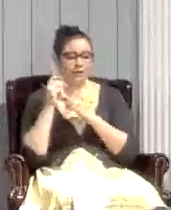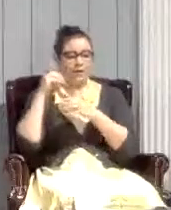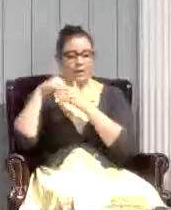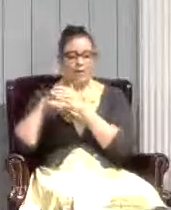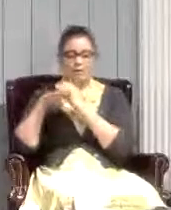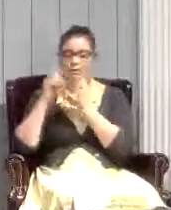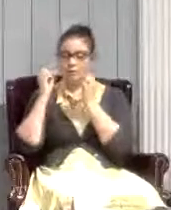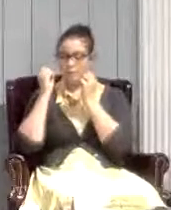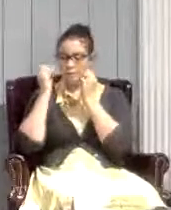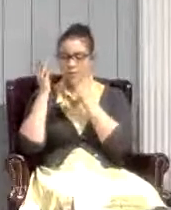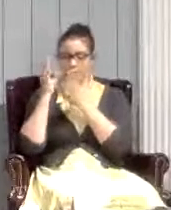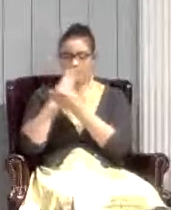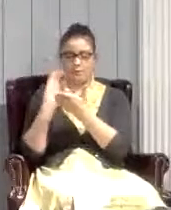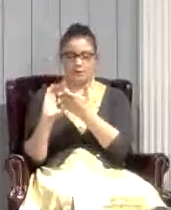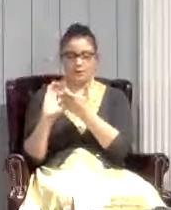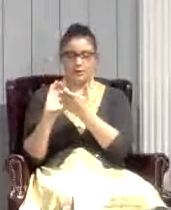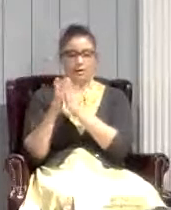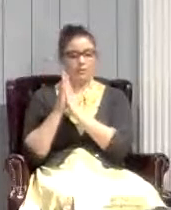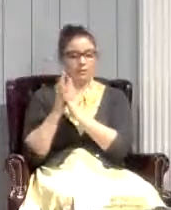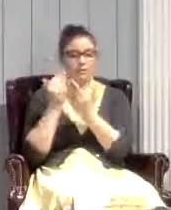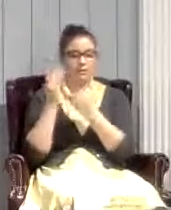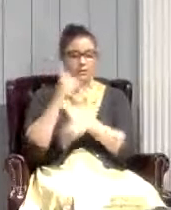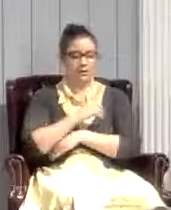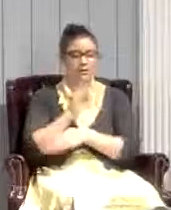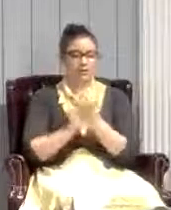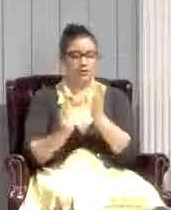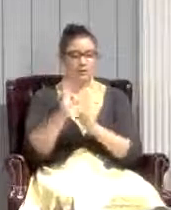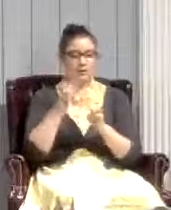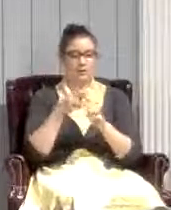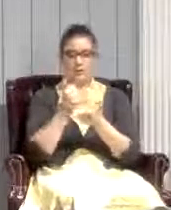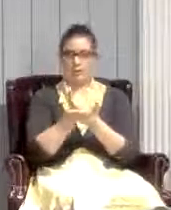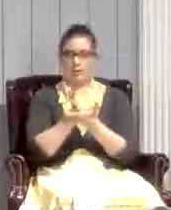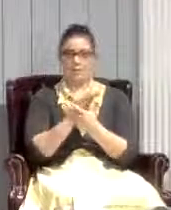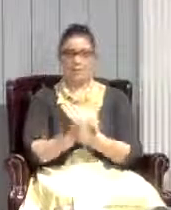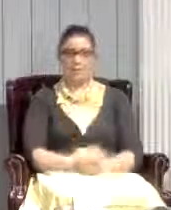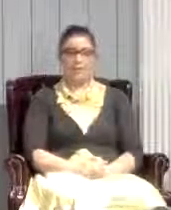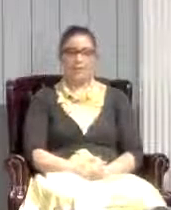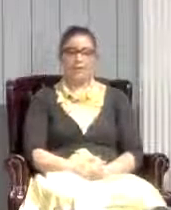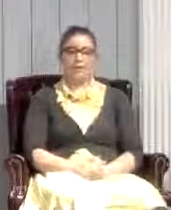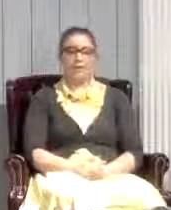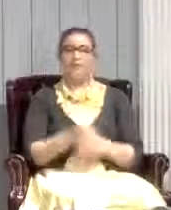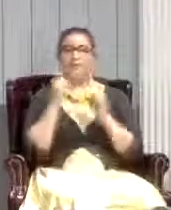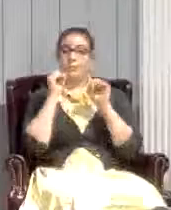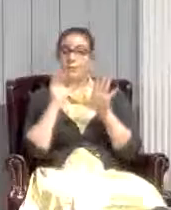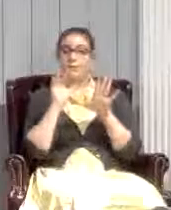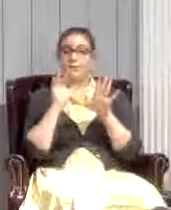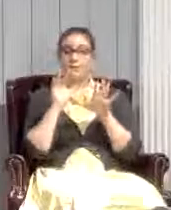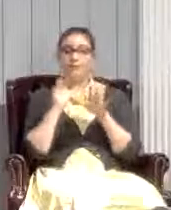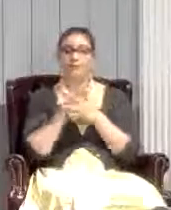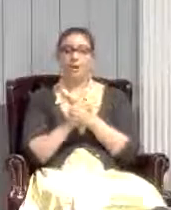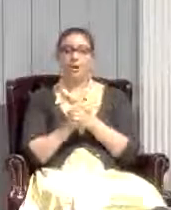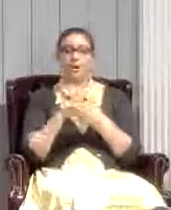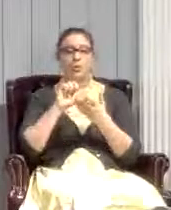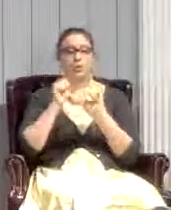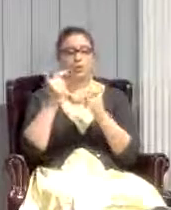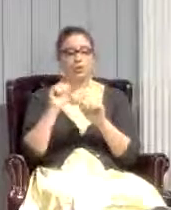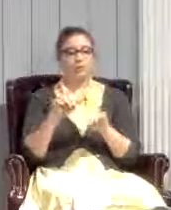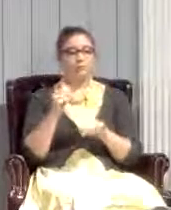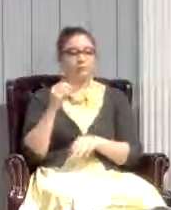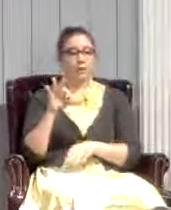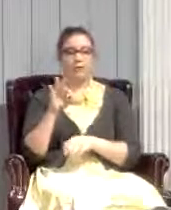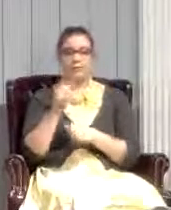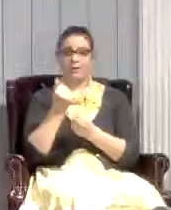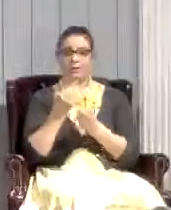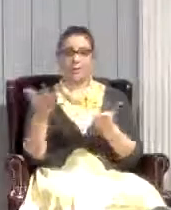Christ. Father, I pray today in Jesus' name. Amen. God bless you. We're going to turn off everything and prepare for the next service.